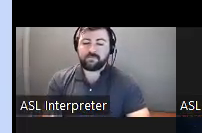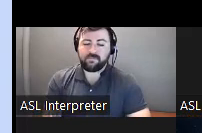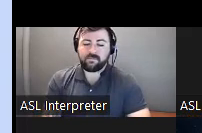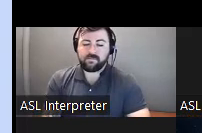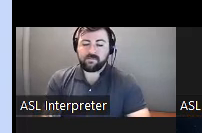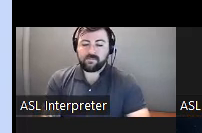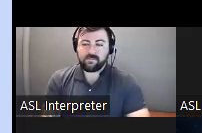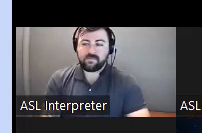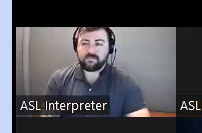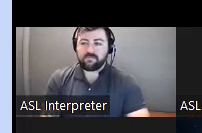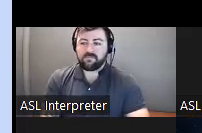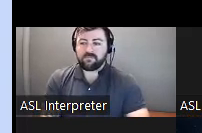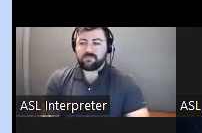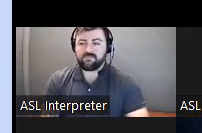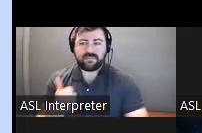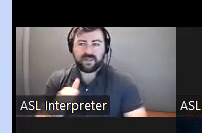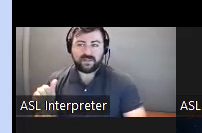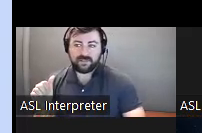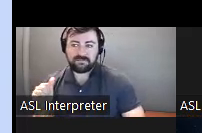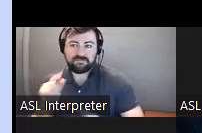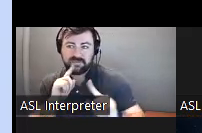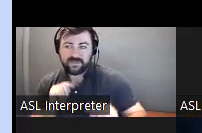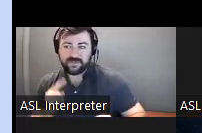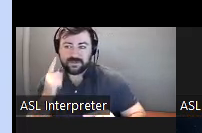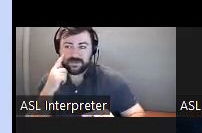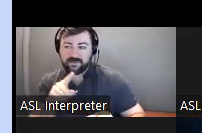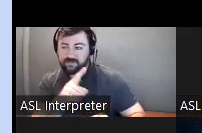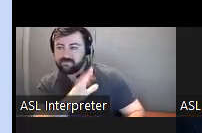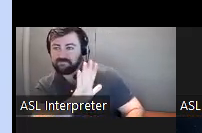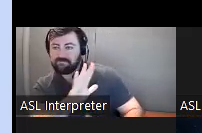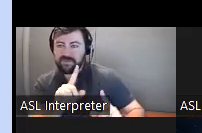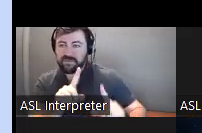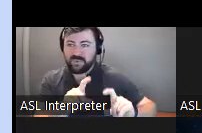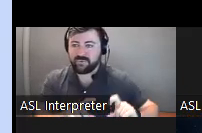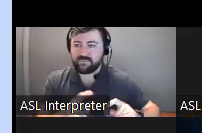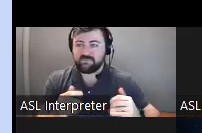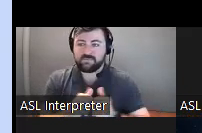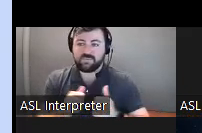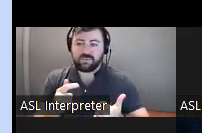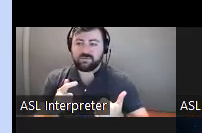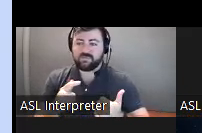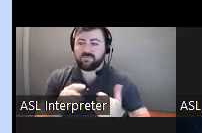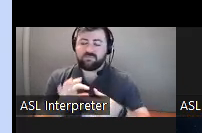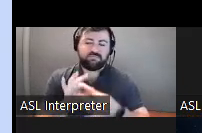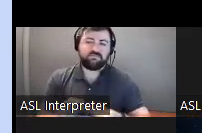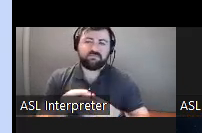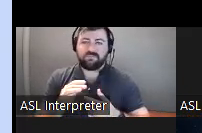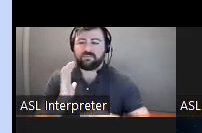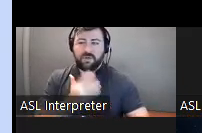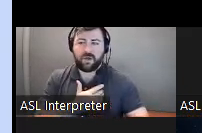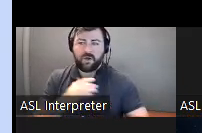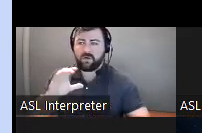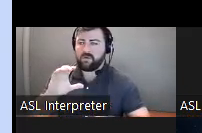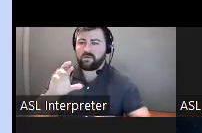Do we have any immediate answers for any of his questions with it comes to our criminal